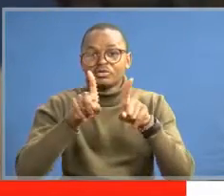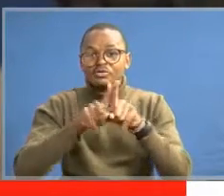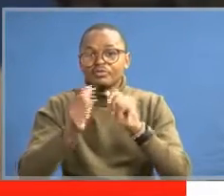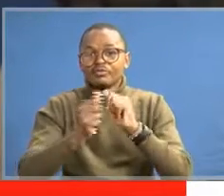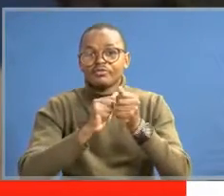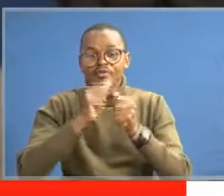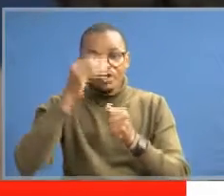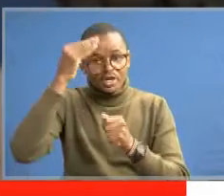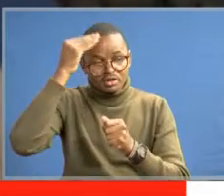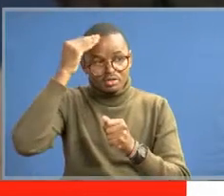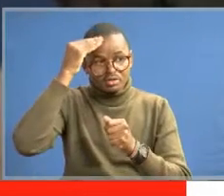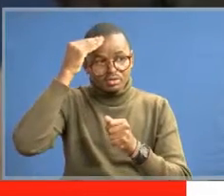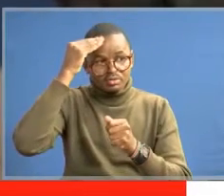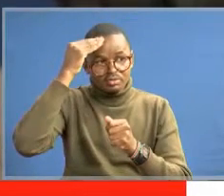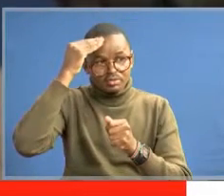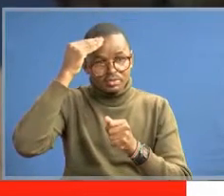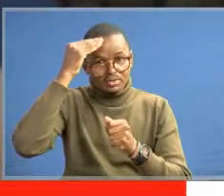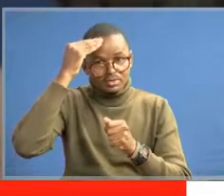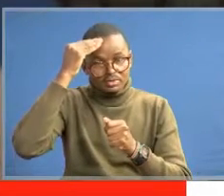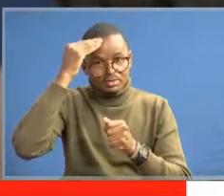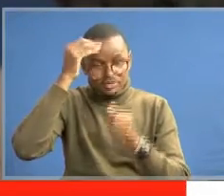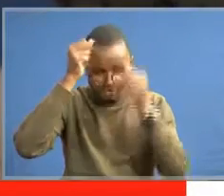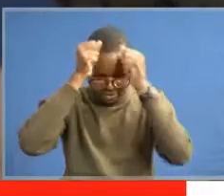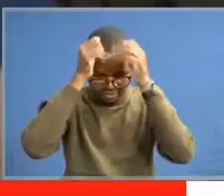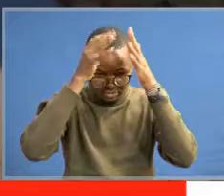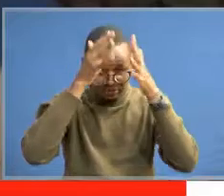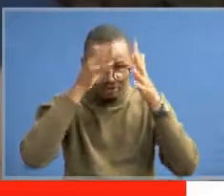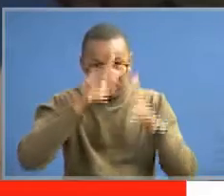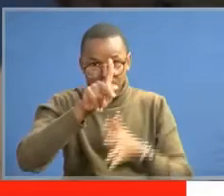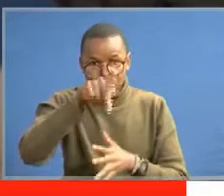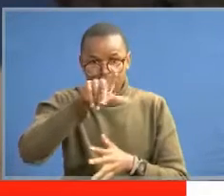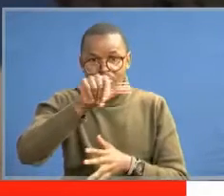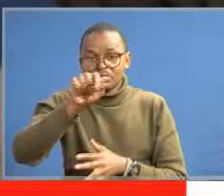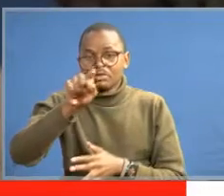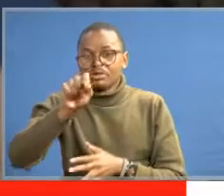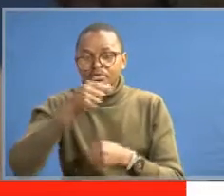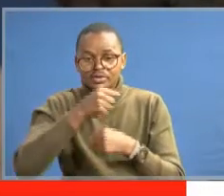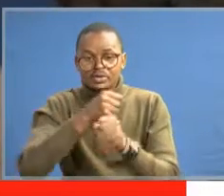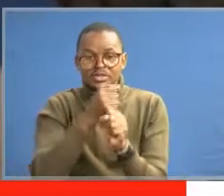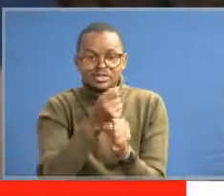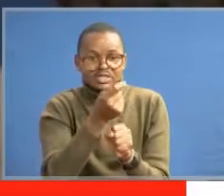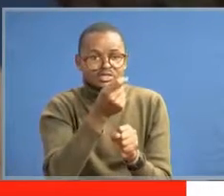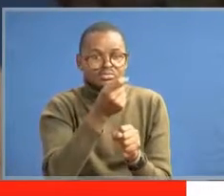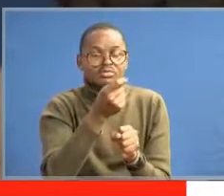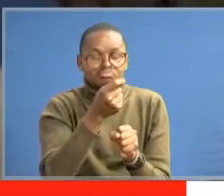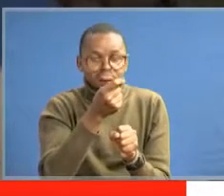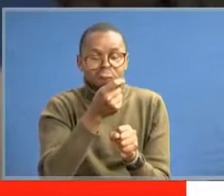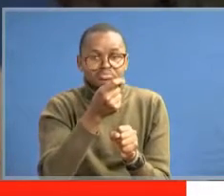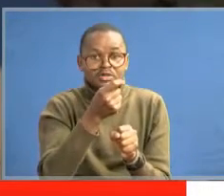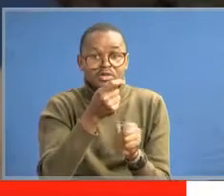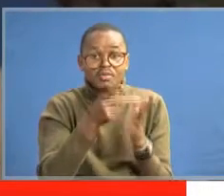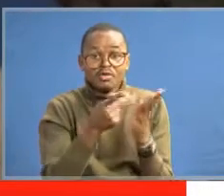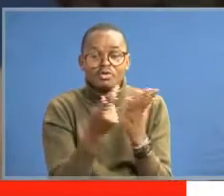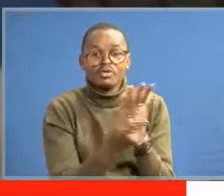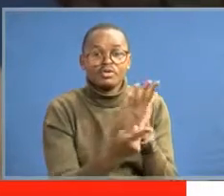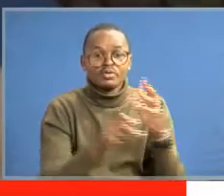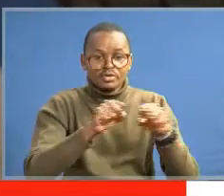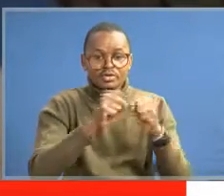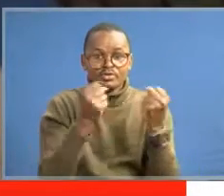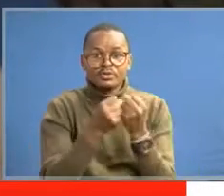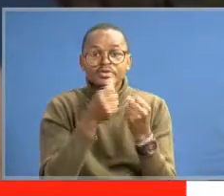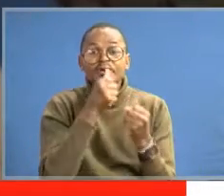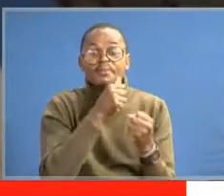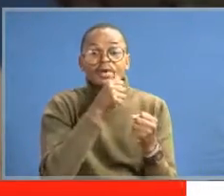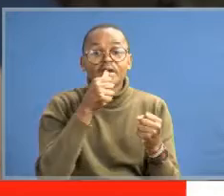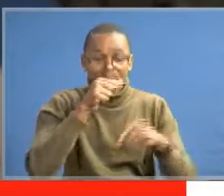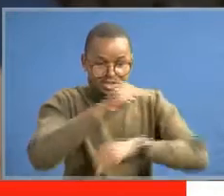for education. Imagine students learning about the planet. We did a small project with the Netherlands Society School, It's a private